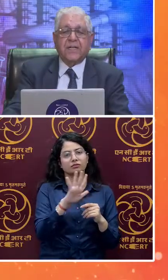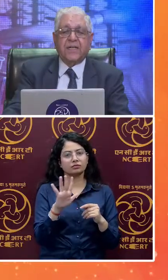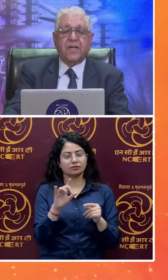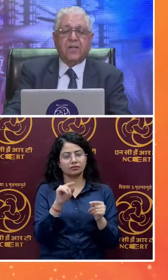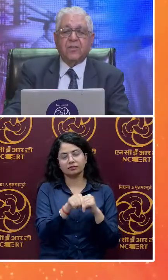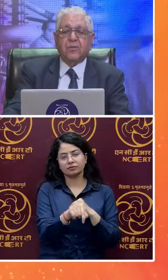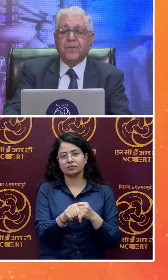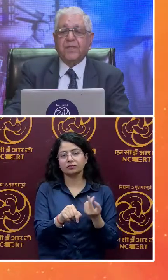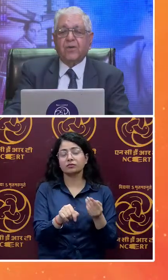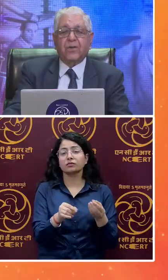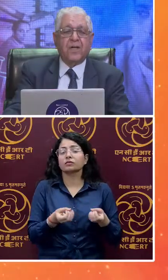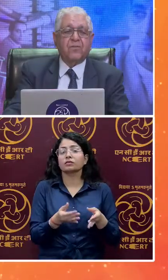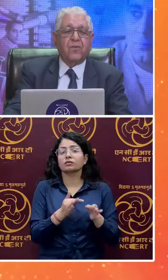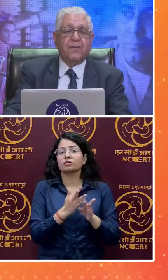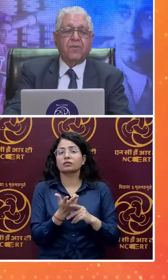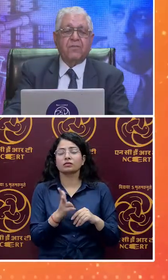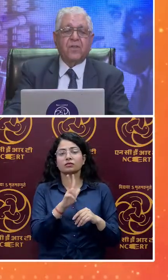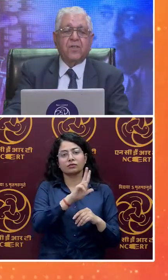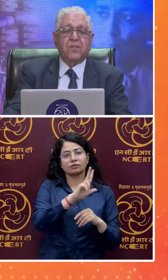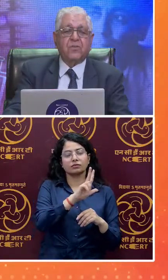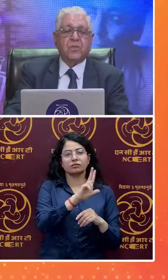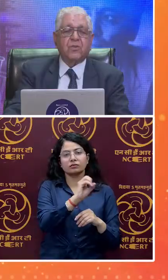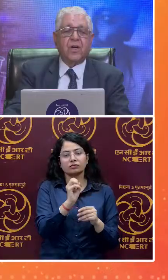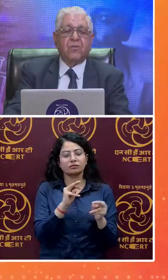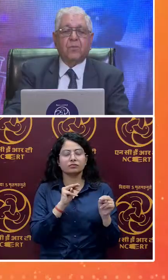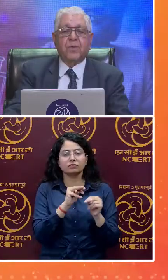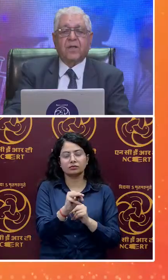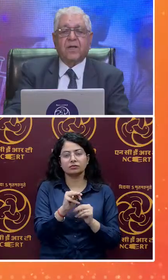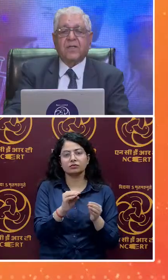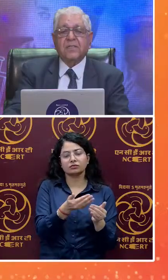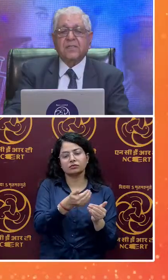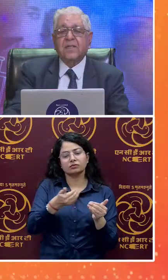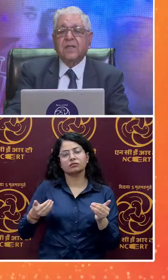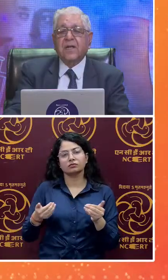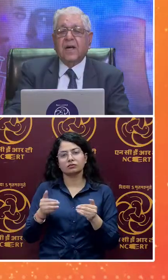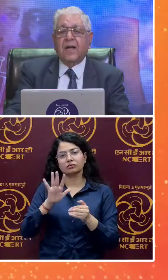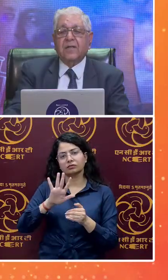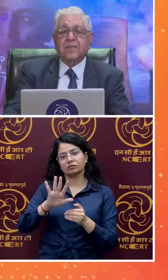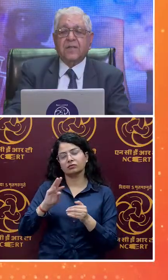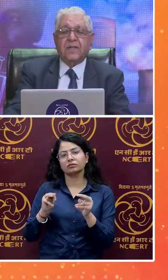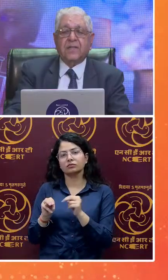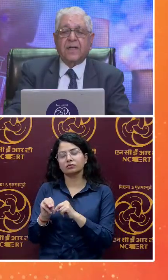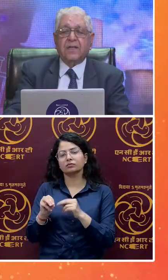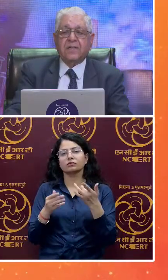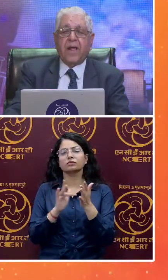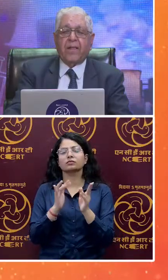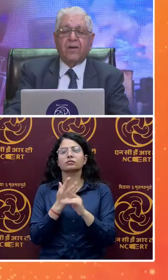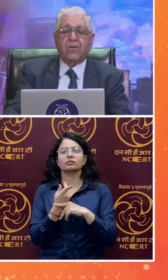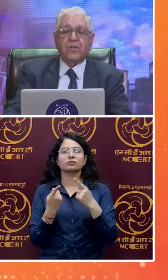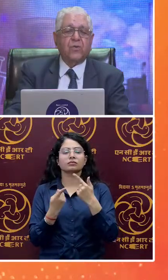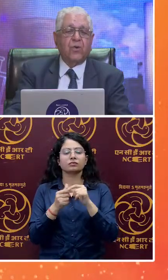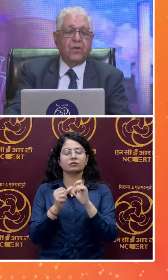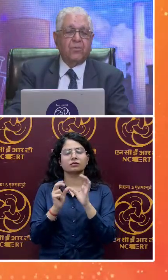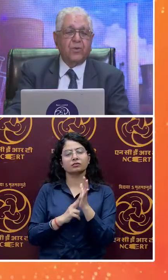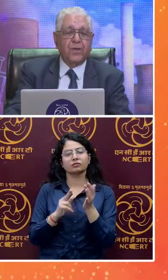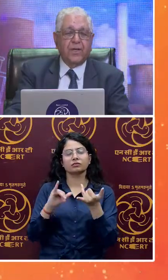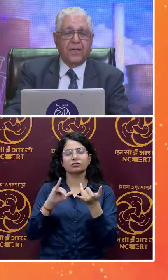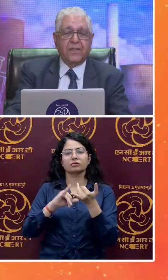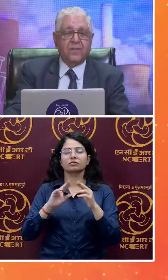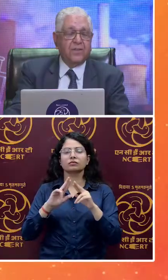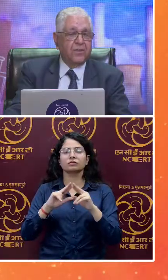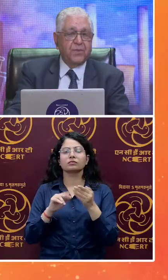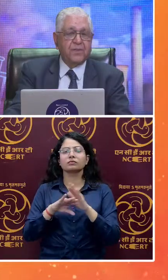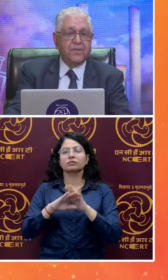was just 80,000 rupees. Out of that, 45,000 was to come from Tata Trust, and CSR was to contribute